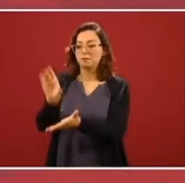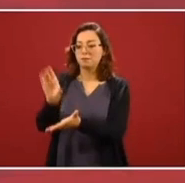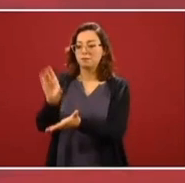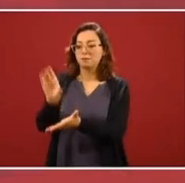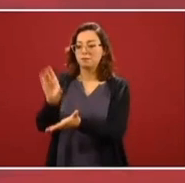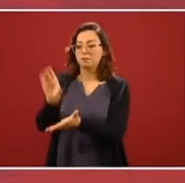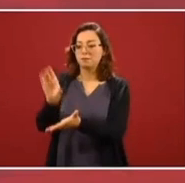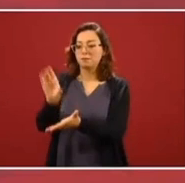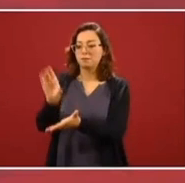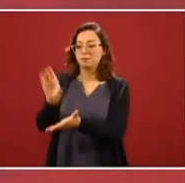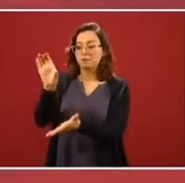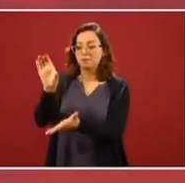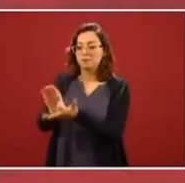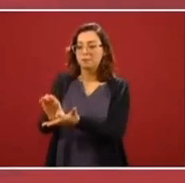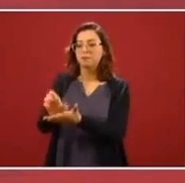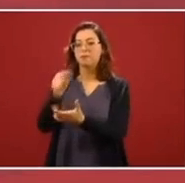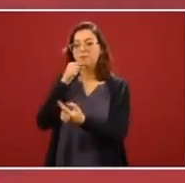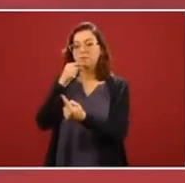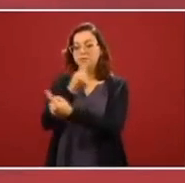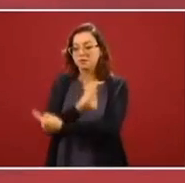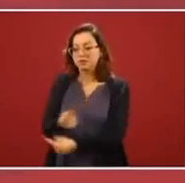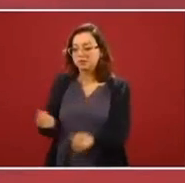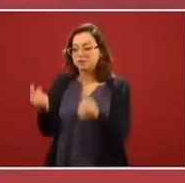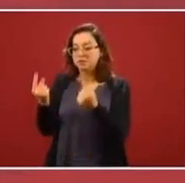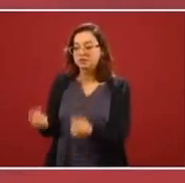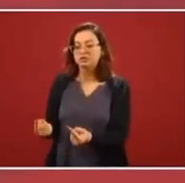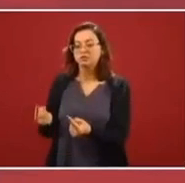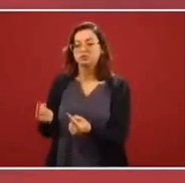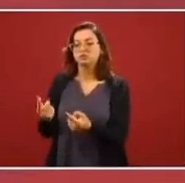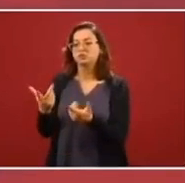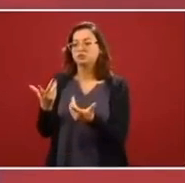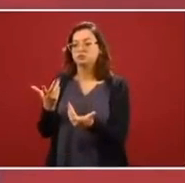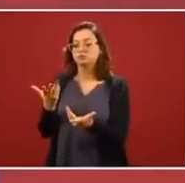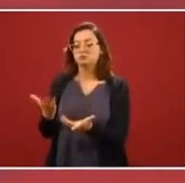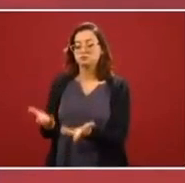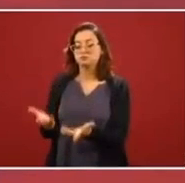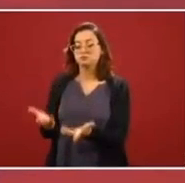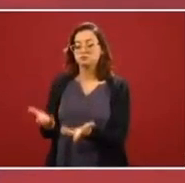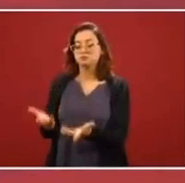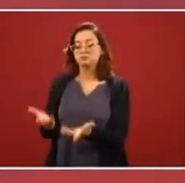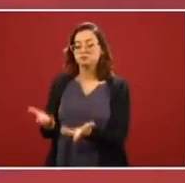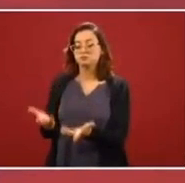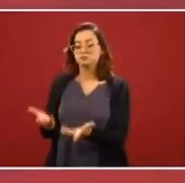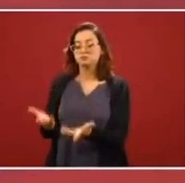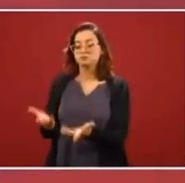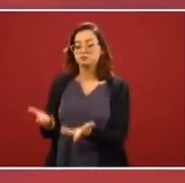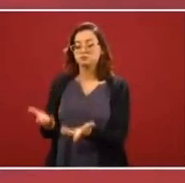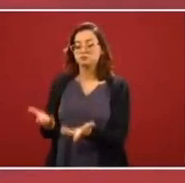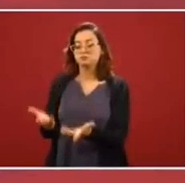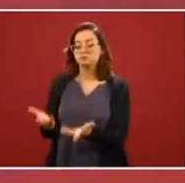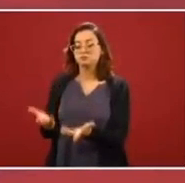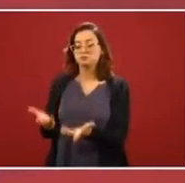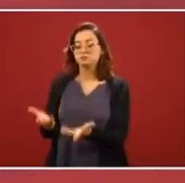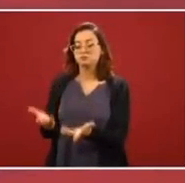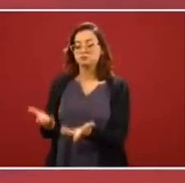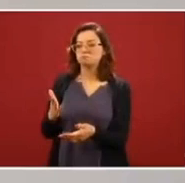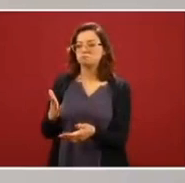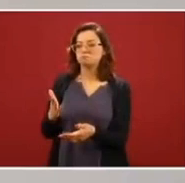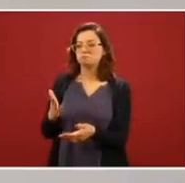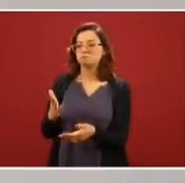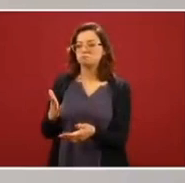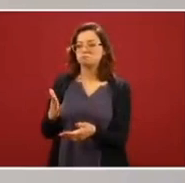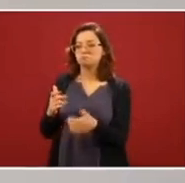not giving a, niños y no se le da comparativo a lo que, they are not getting comparative